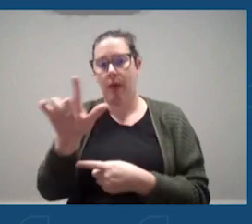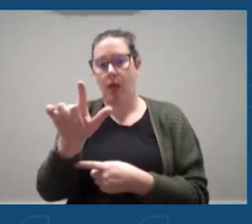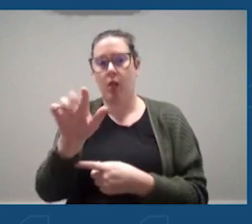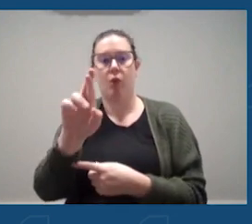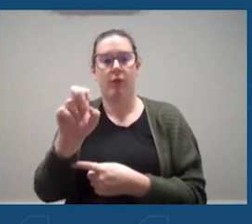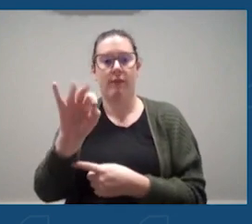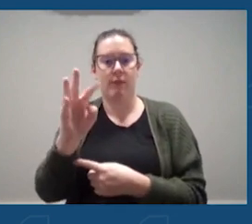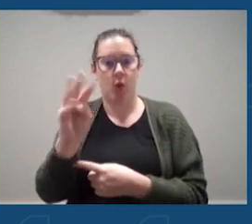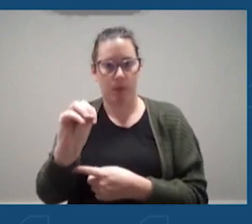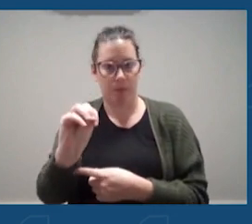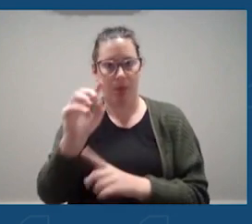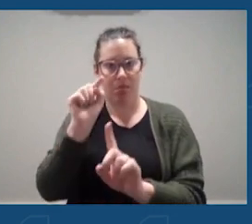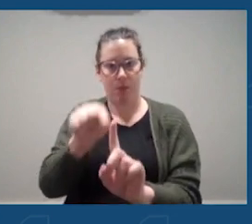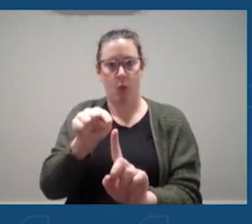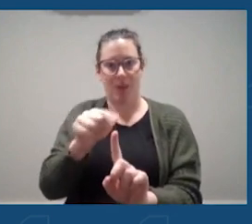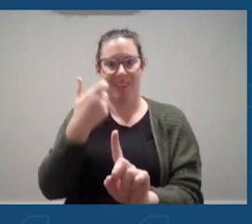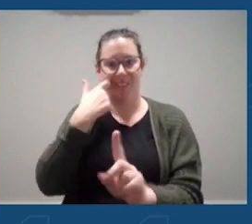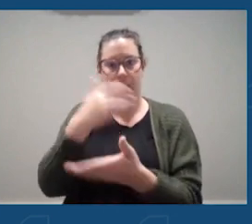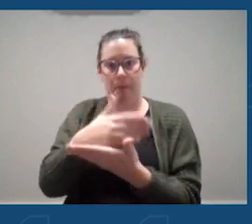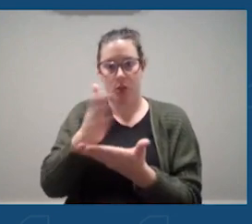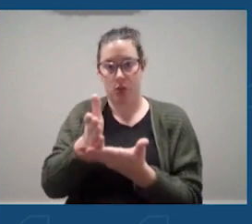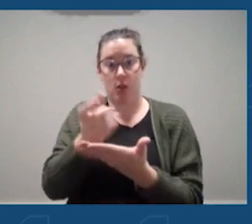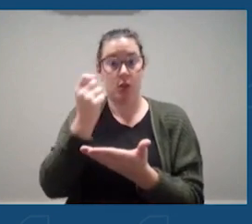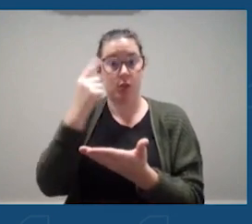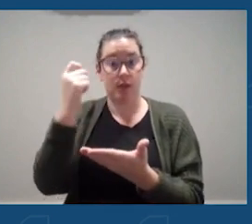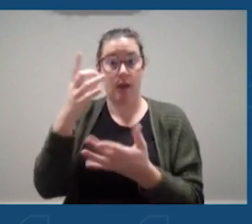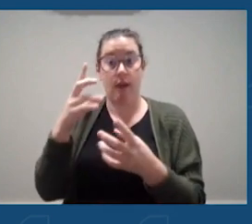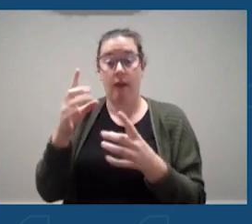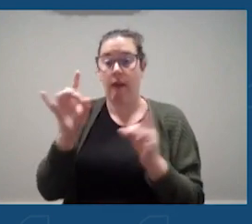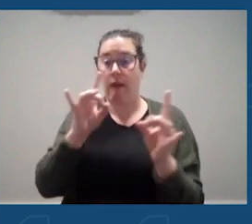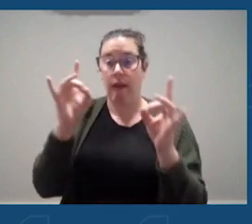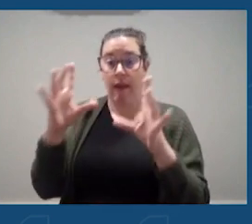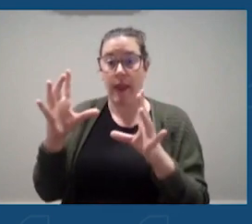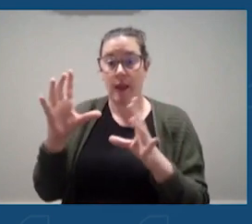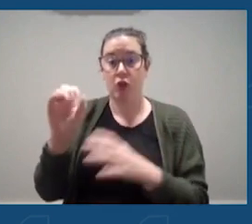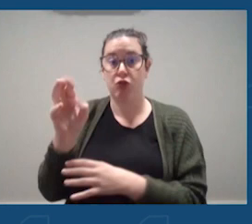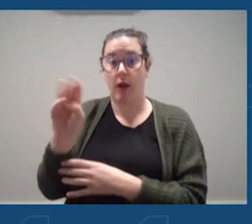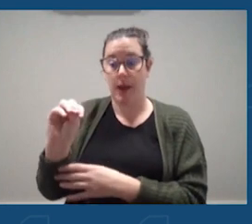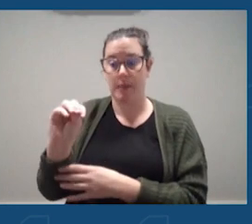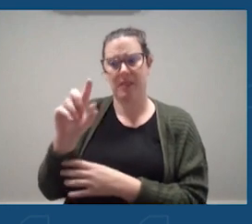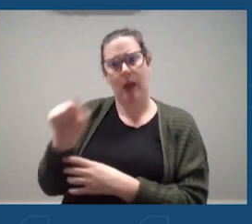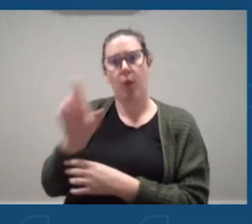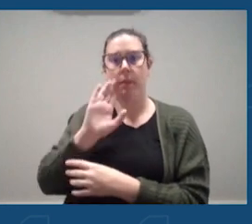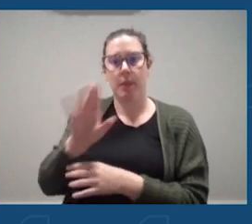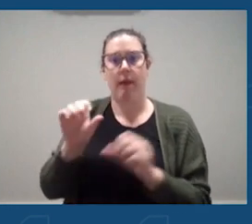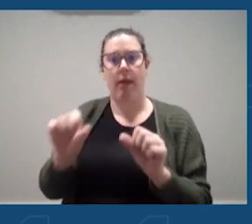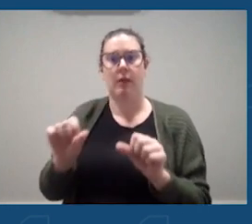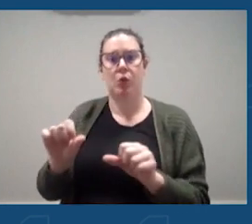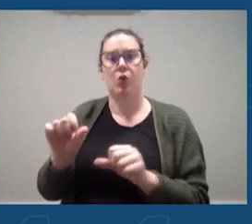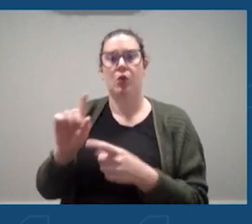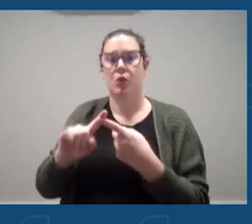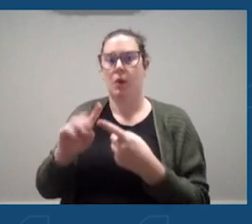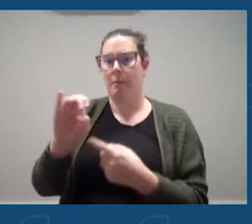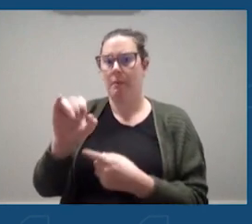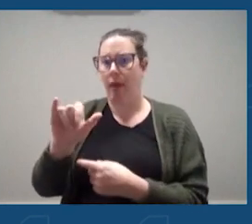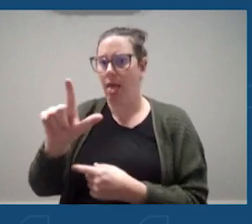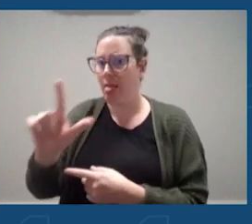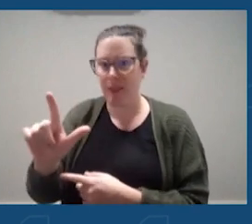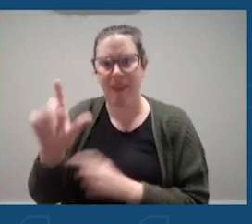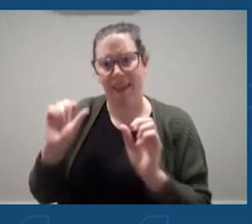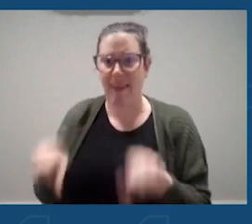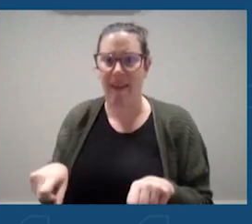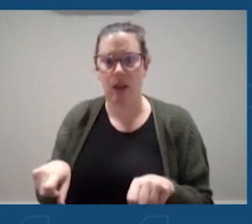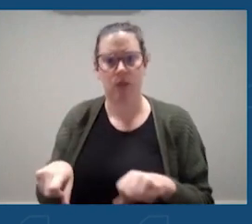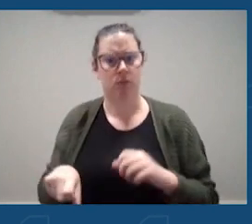because hate crimes had been swept out of the crimes covered that would be bail eligible. And I said, that cannot be.